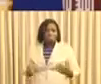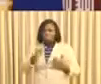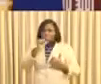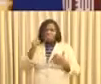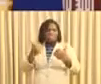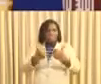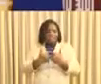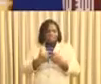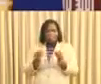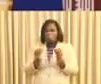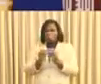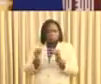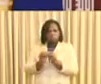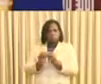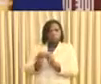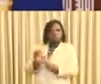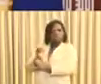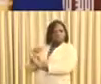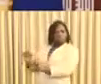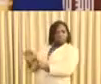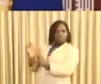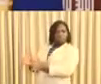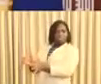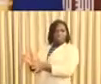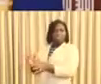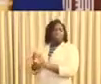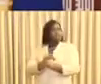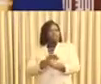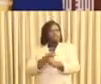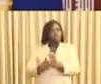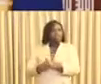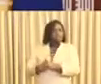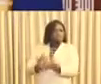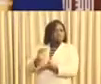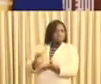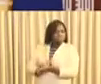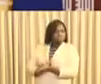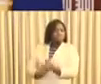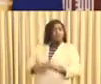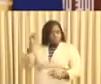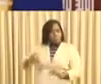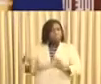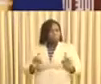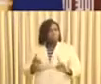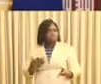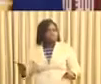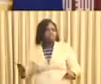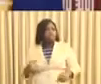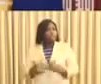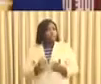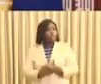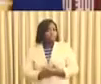like COVID-19. We must do something urgently about this. That is why government